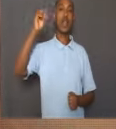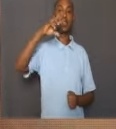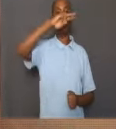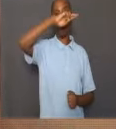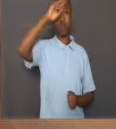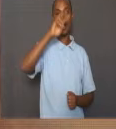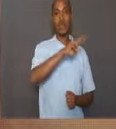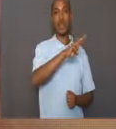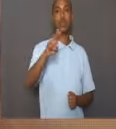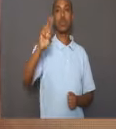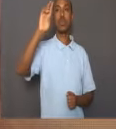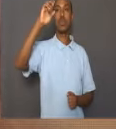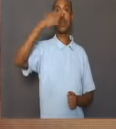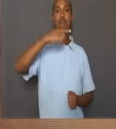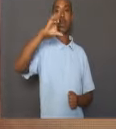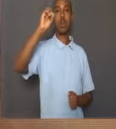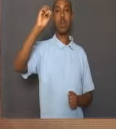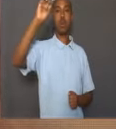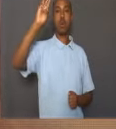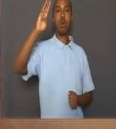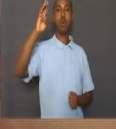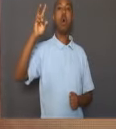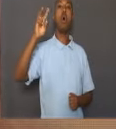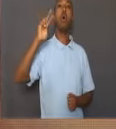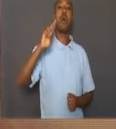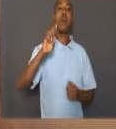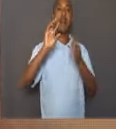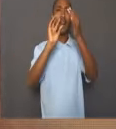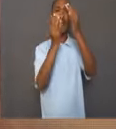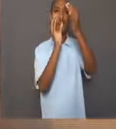them to glow or fluoresce.